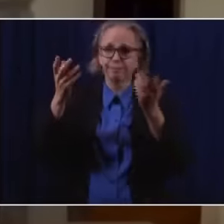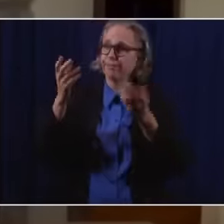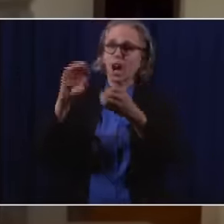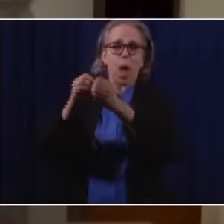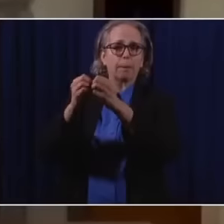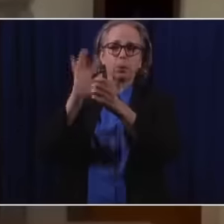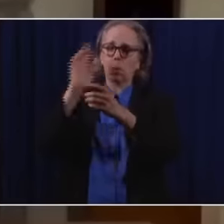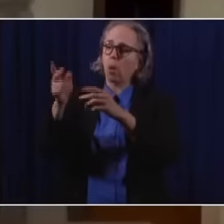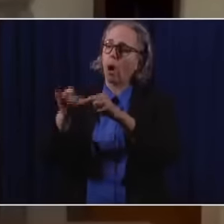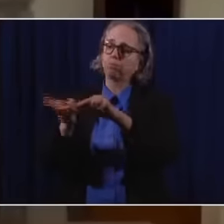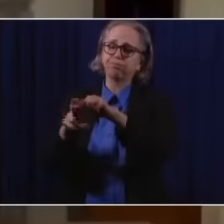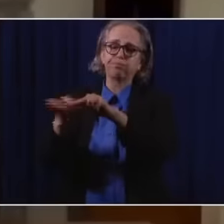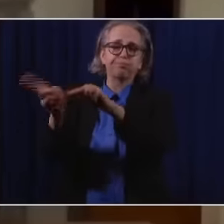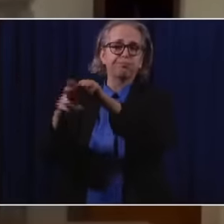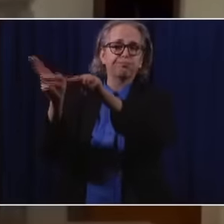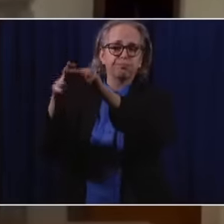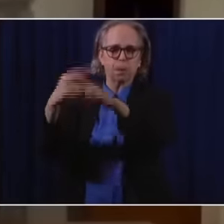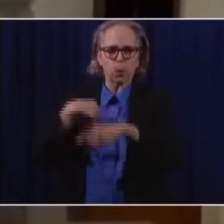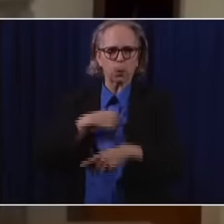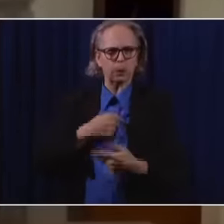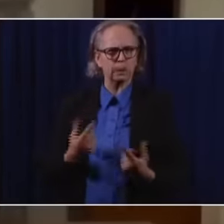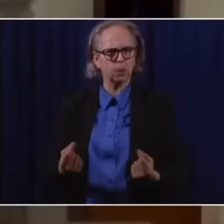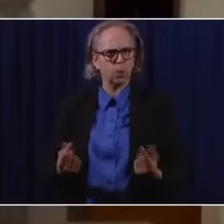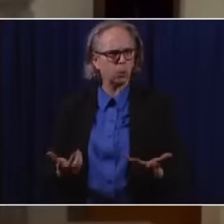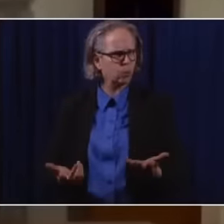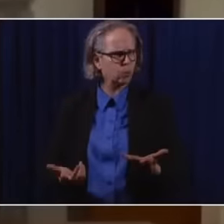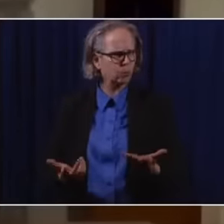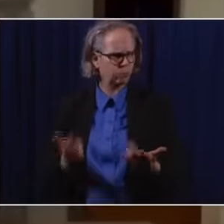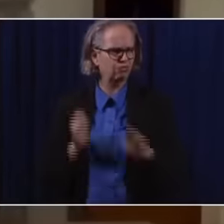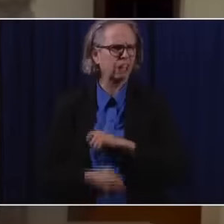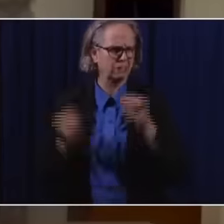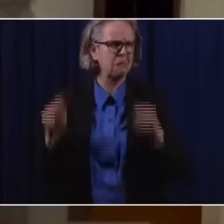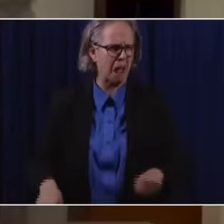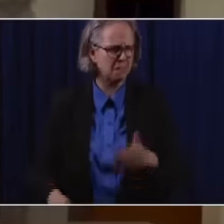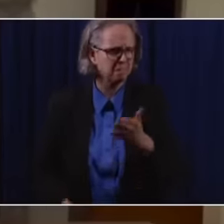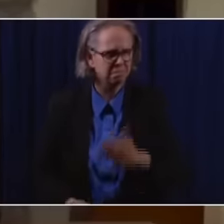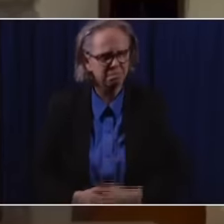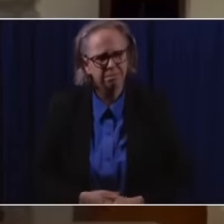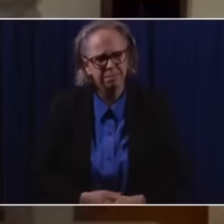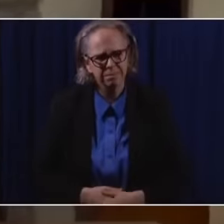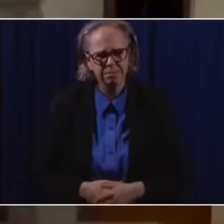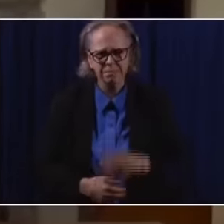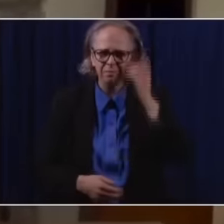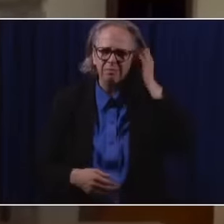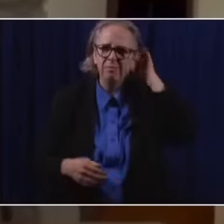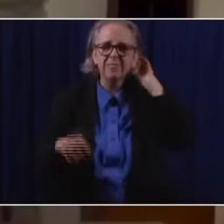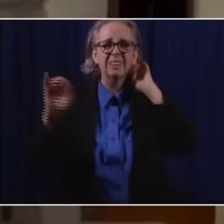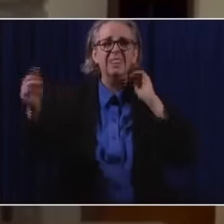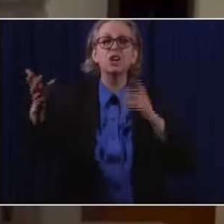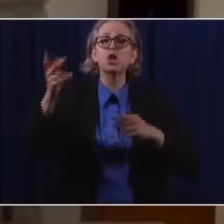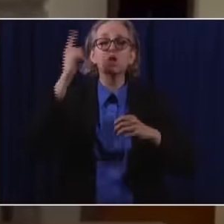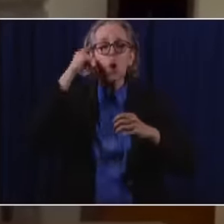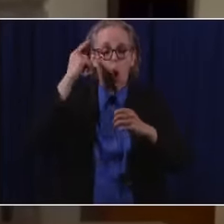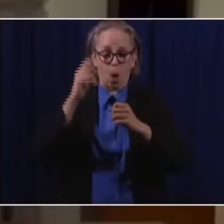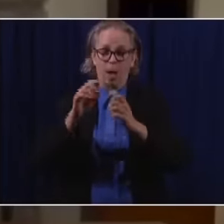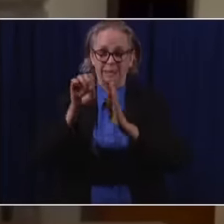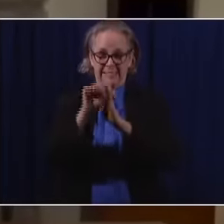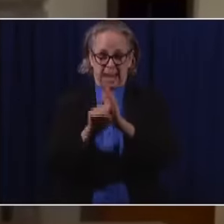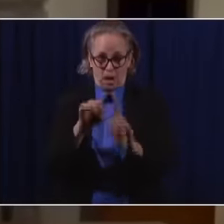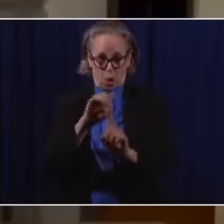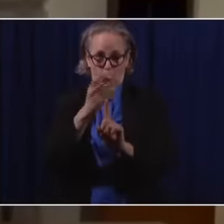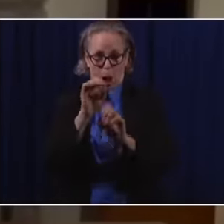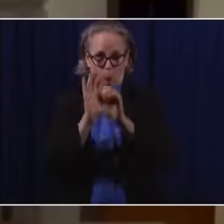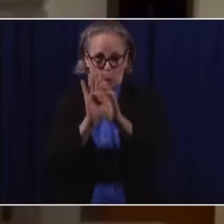change. Let's take a look at the data from some of our nearby states. And what we have done is kind of done